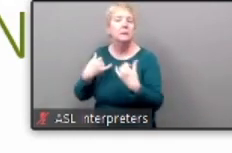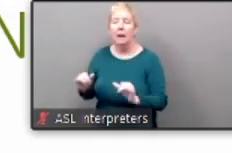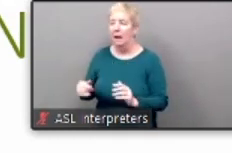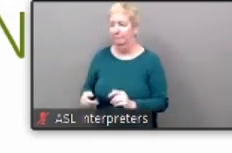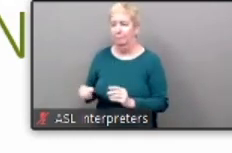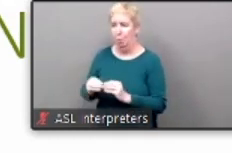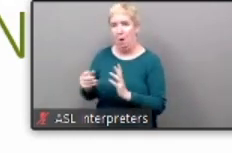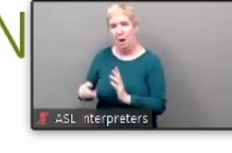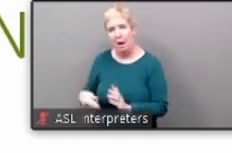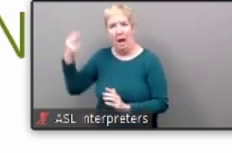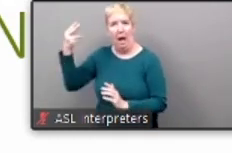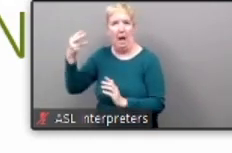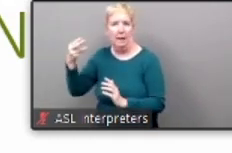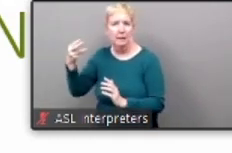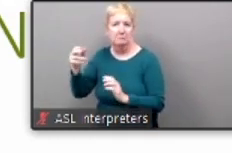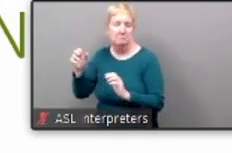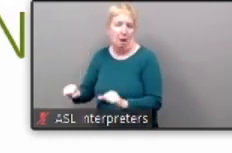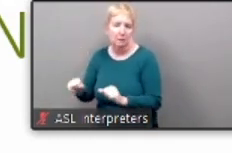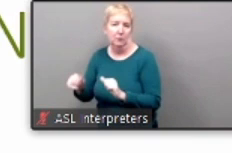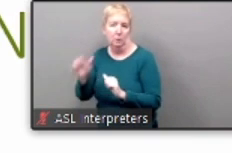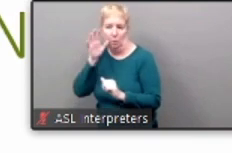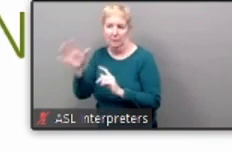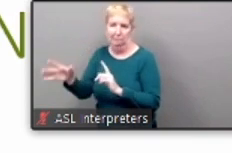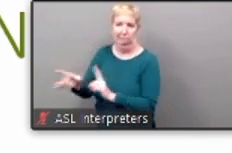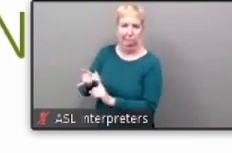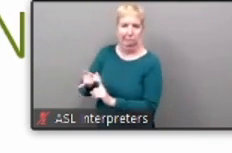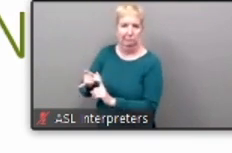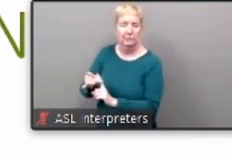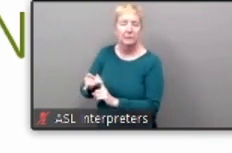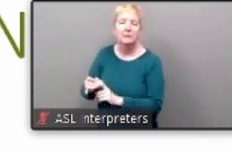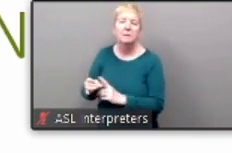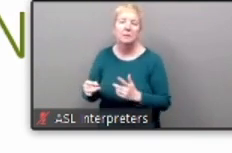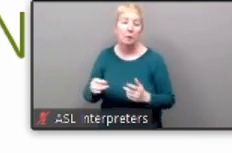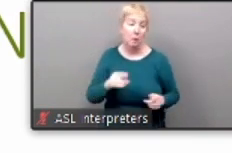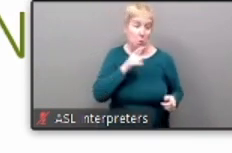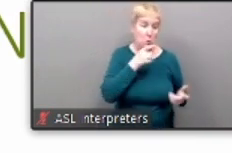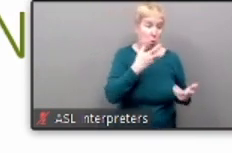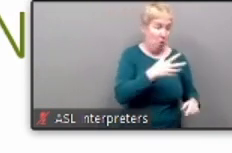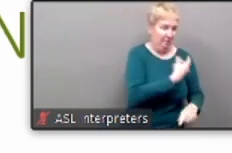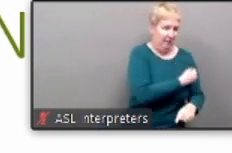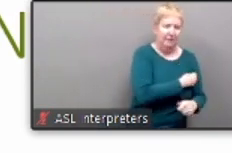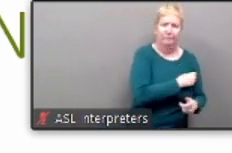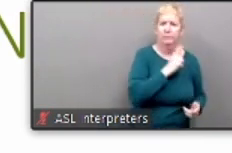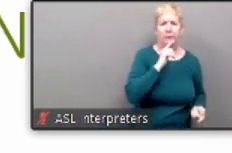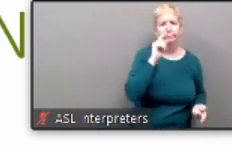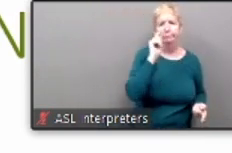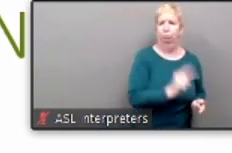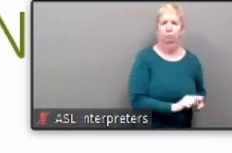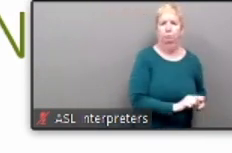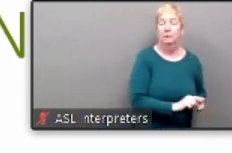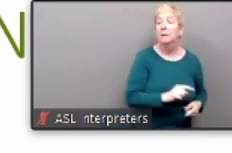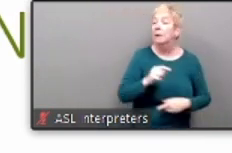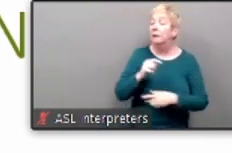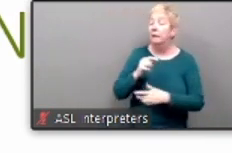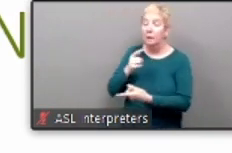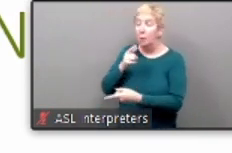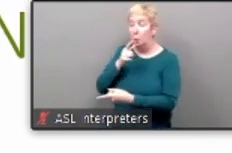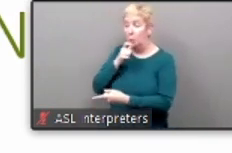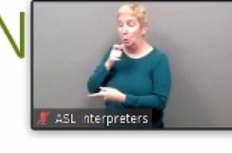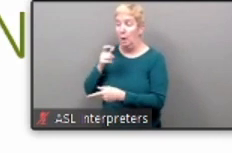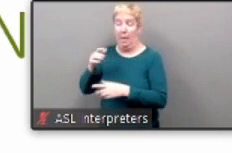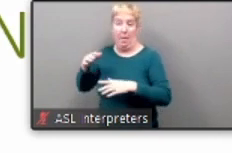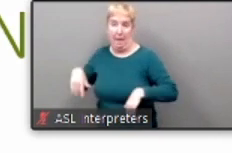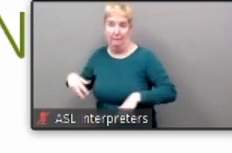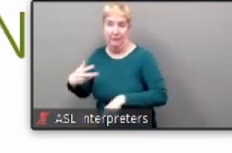higher chance. And I've got some numbers for you in a couple slides. So particularly people who are unvaccinated, who are